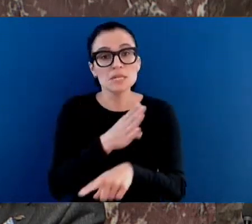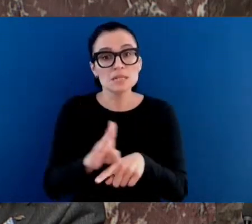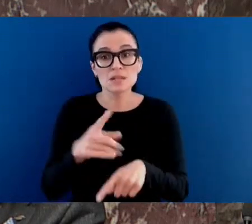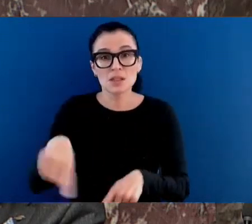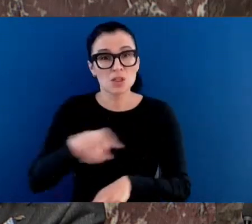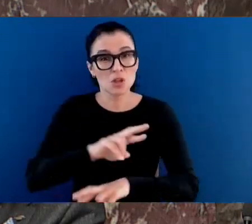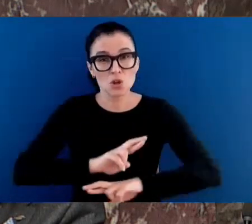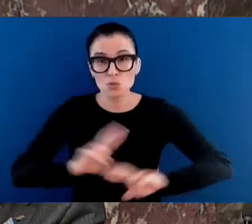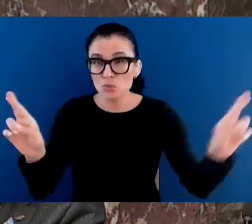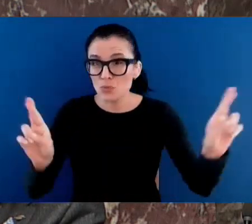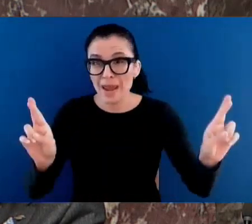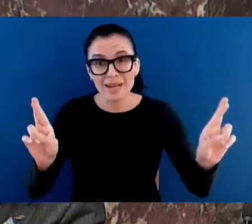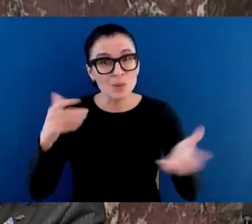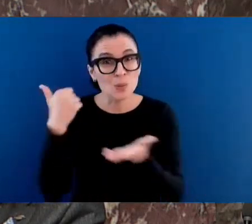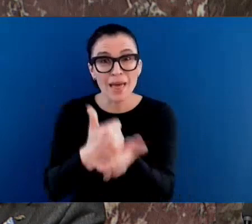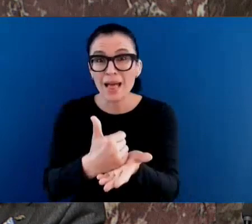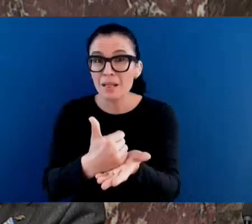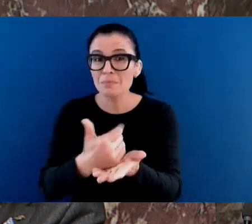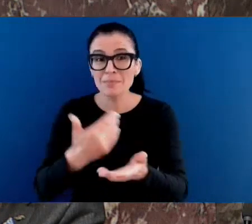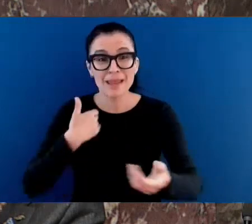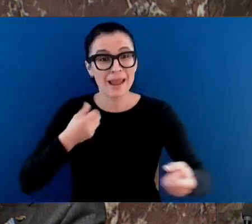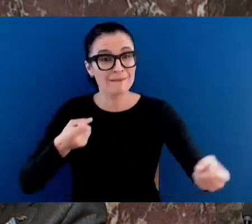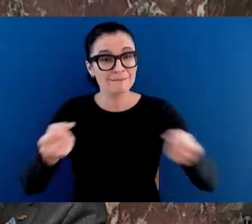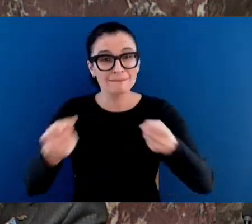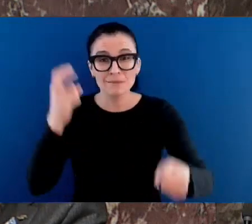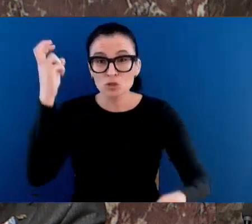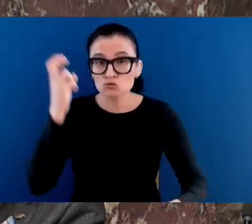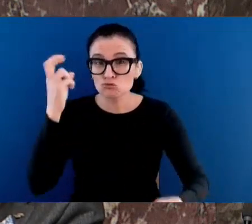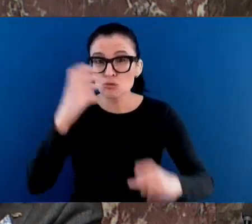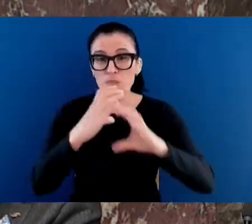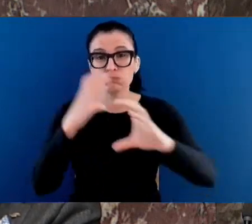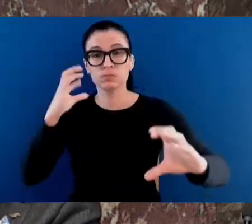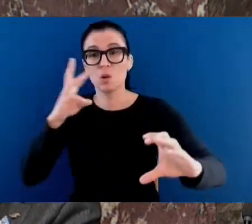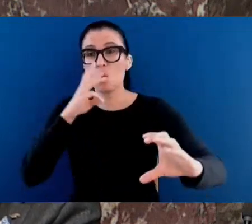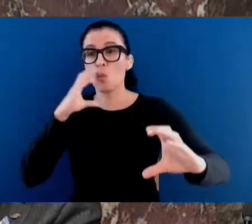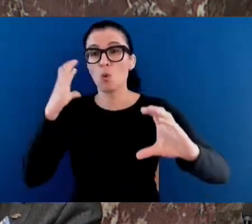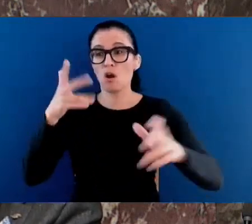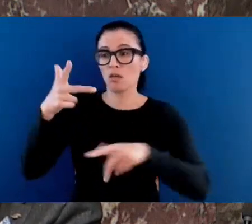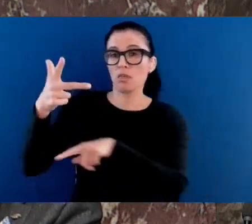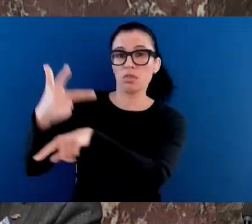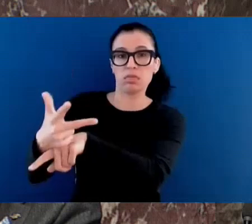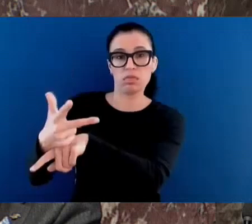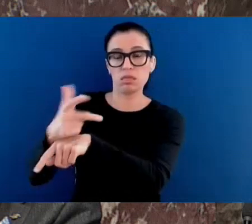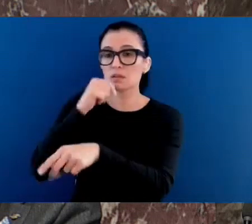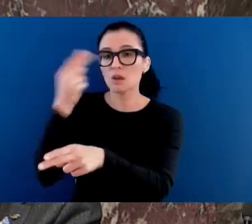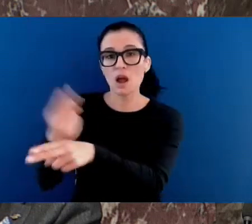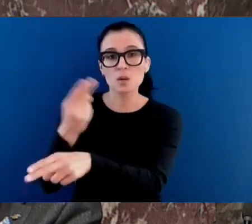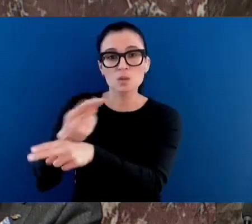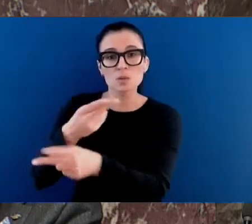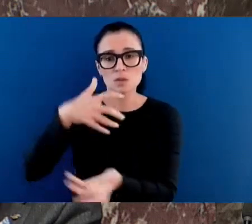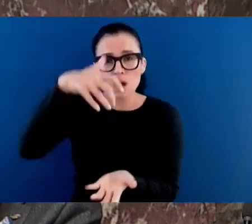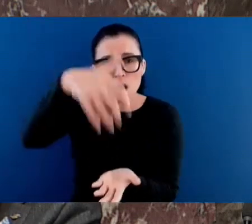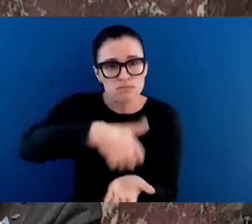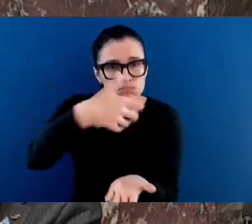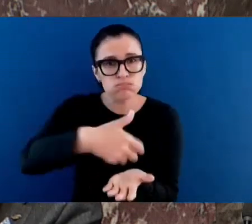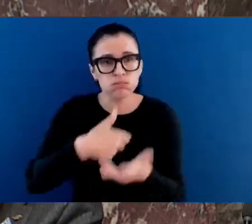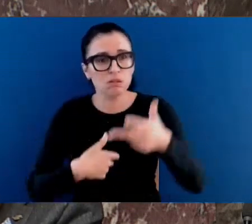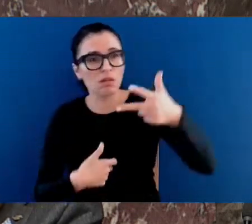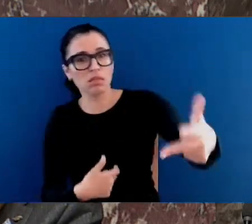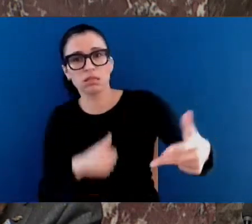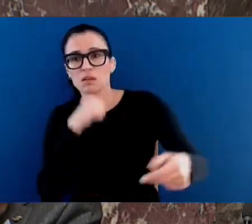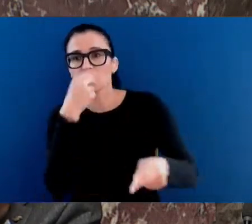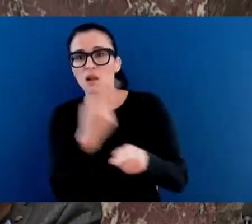bulldozers, excavators sitting, while the fire is on the edge of that community. When will the Premier